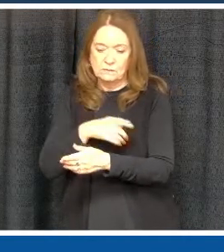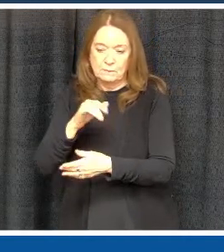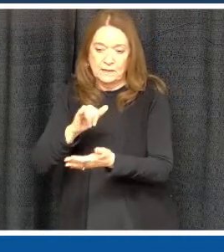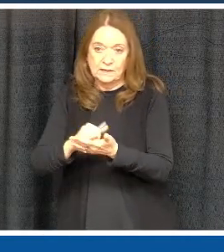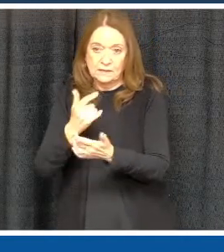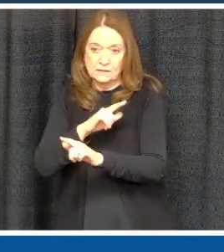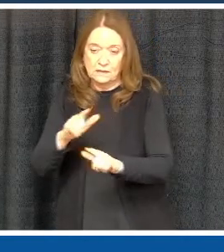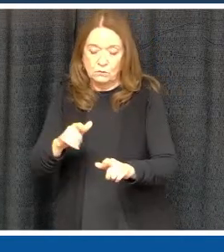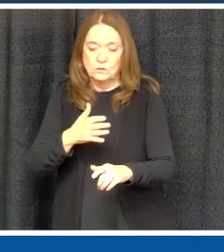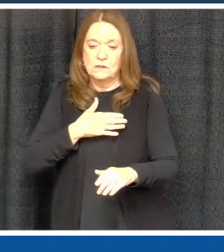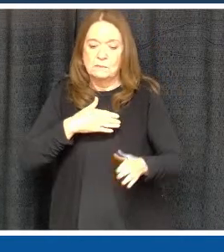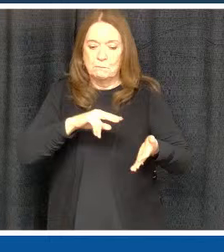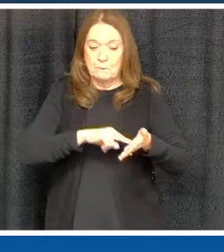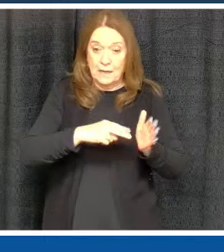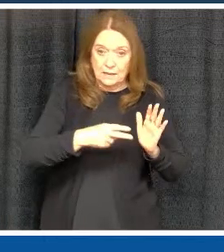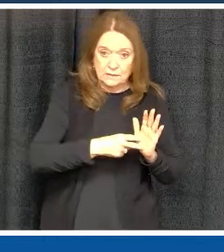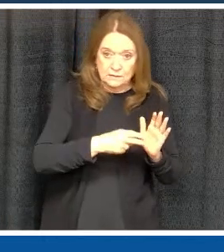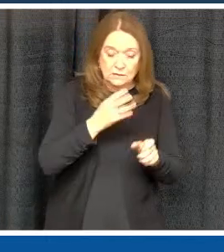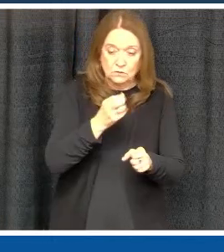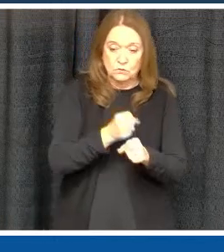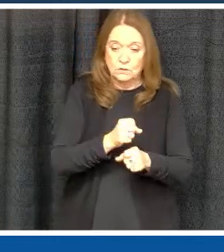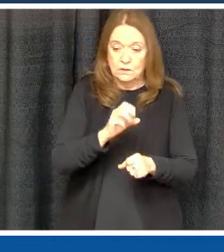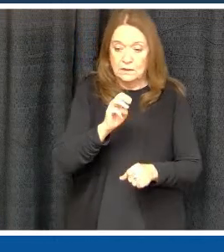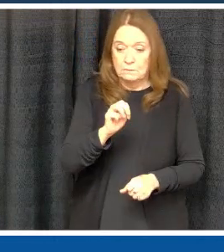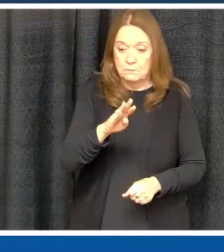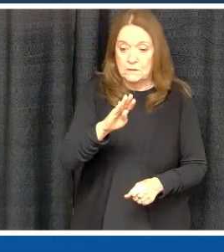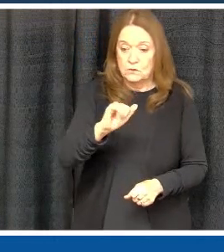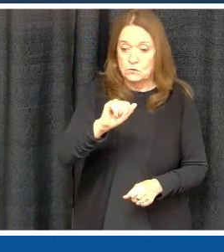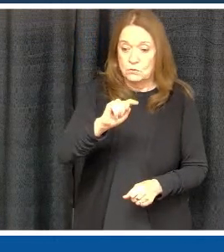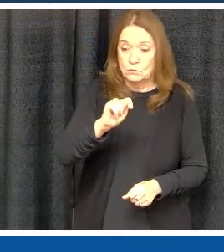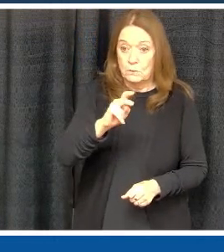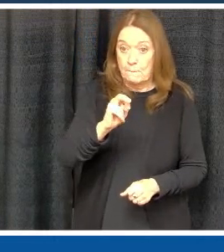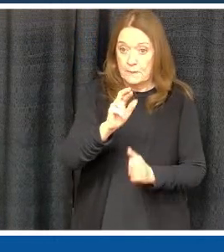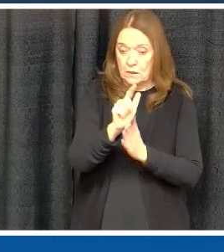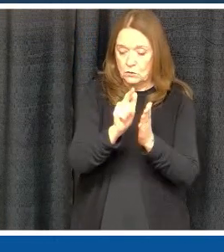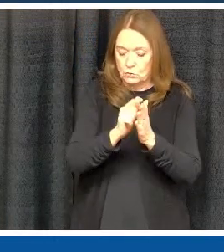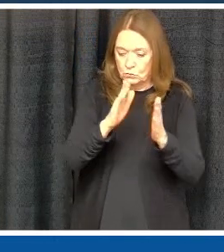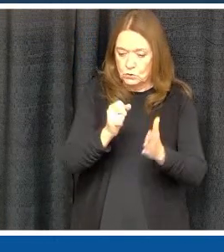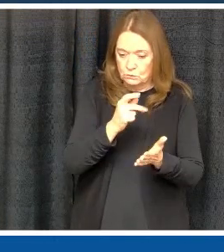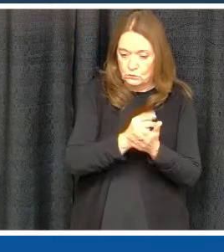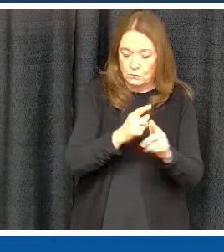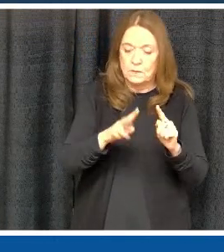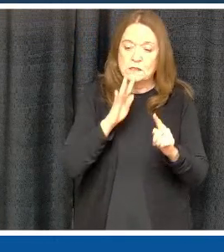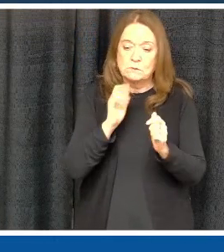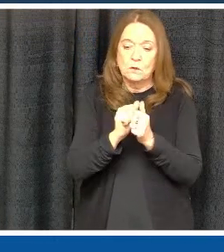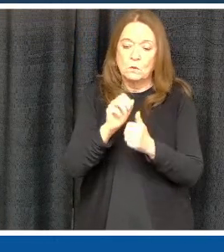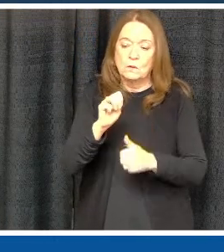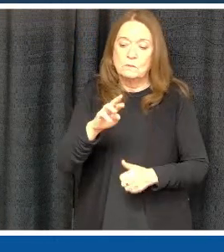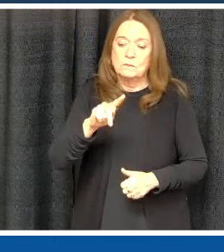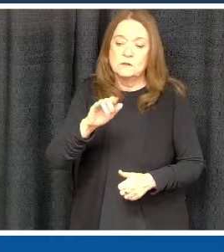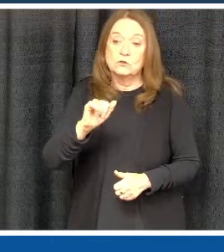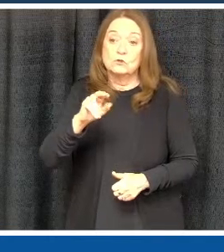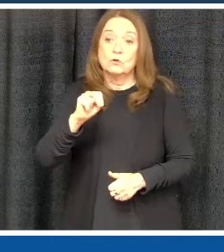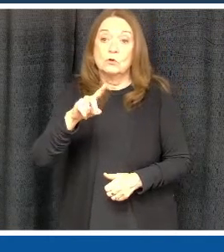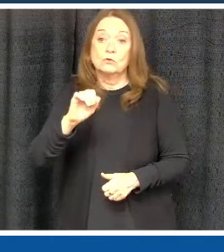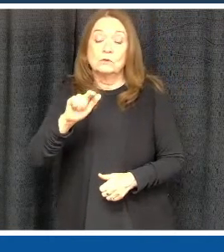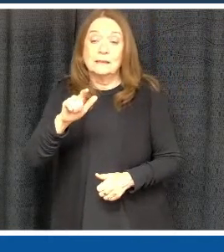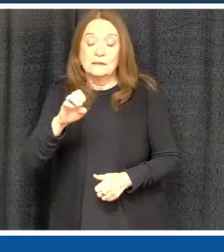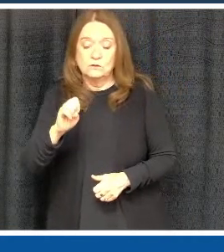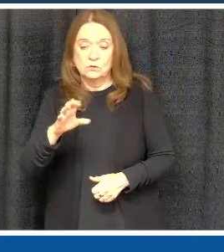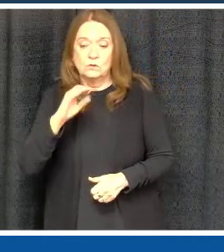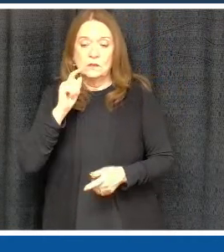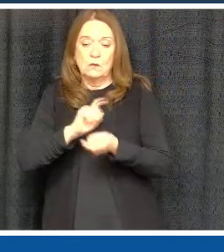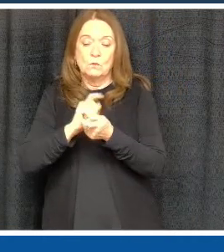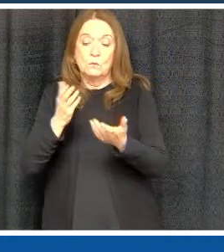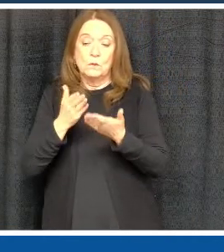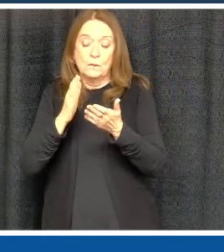my intent to get Mr. Bittner's approval, but I spoke with Mr. Tyndall, and I will propose an amendment